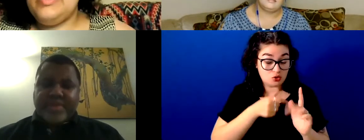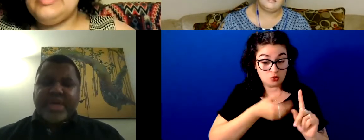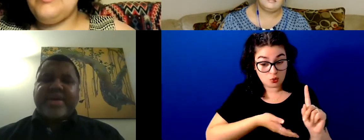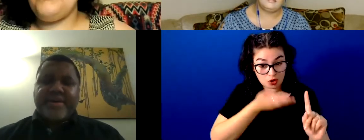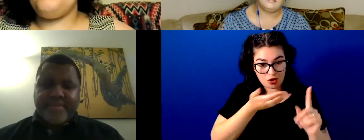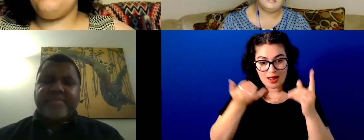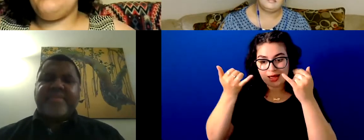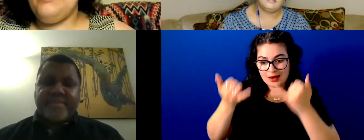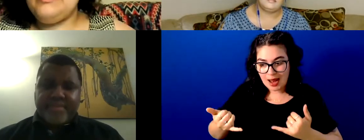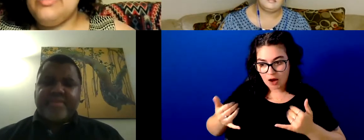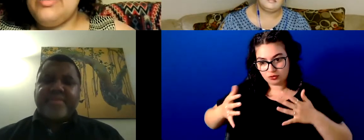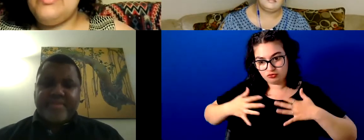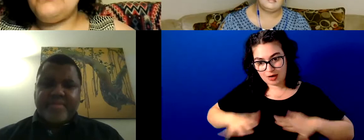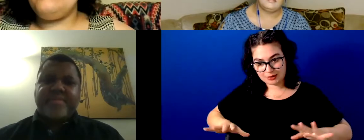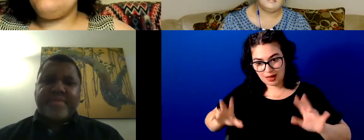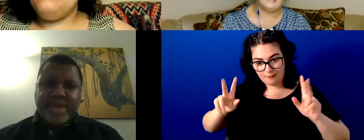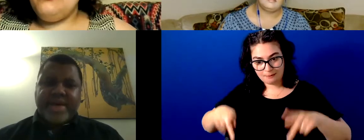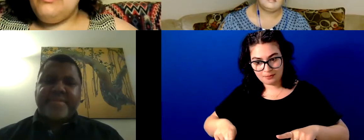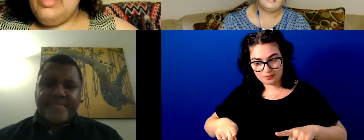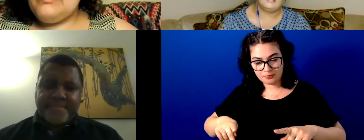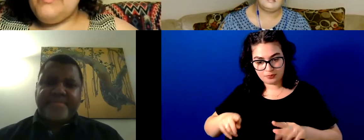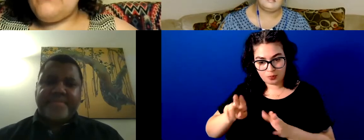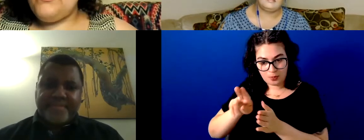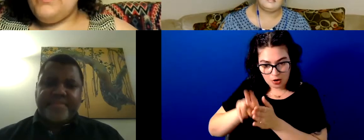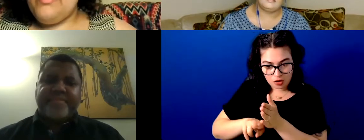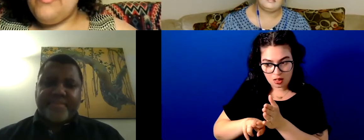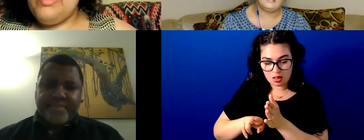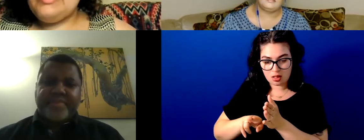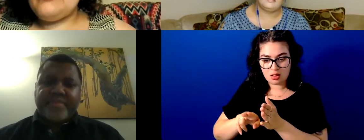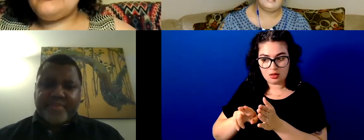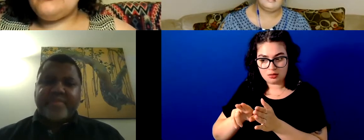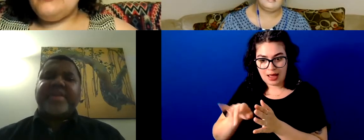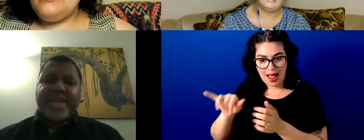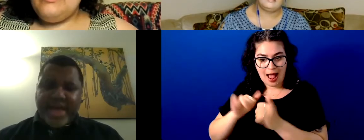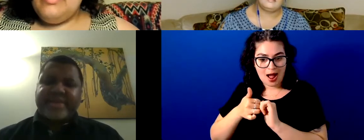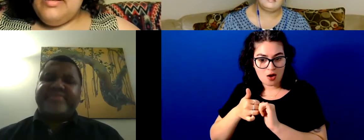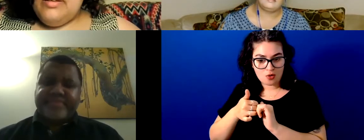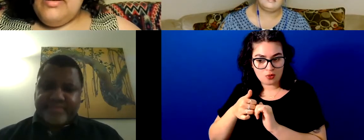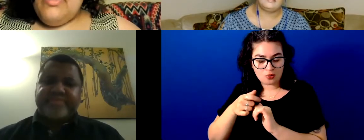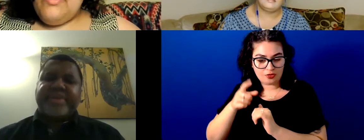and dressing them up the way they saw you as a part of your burial process.